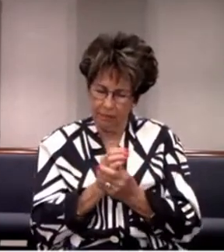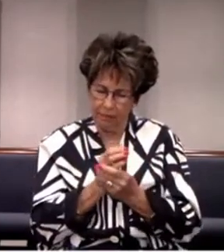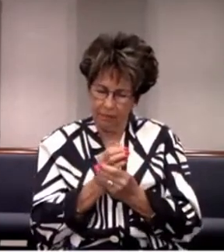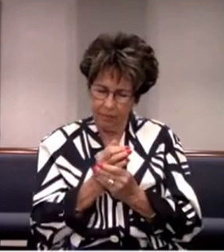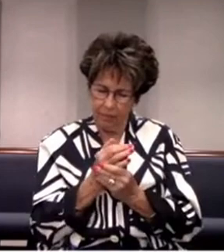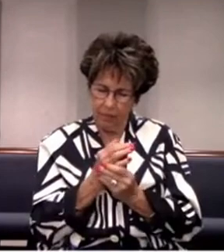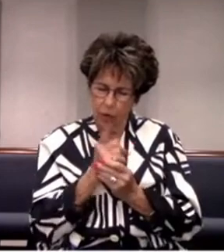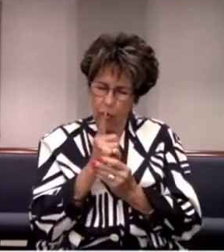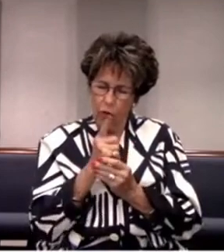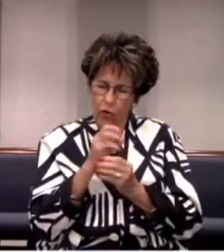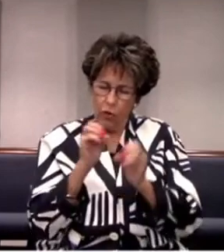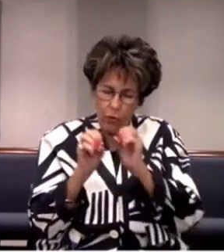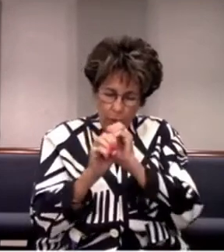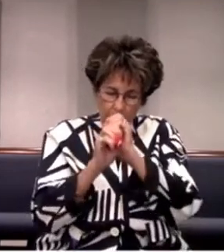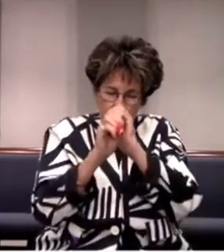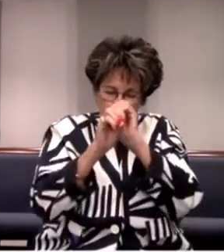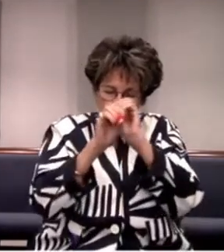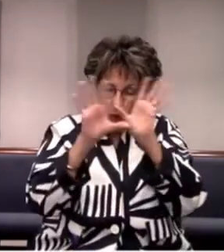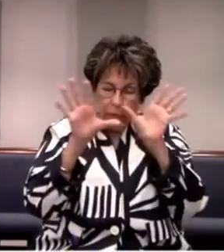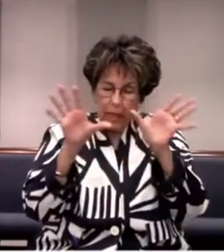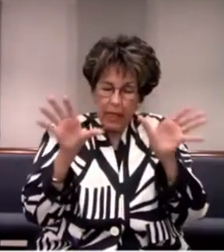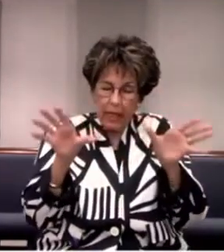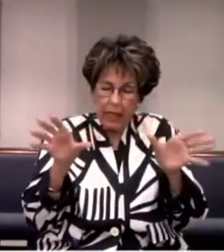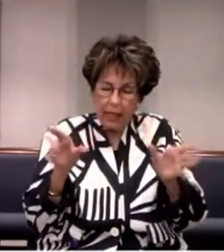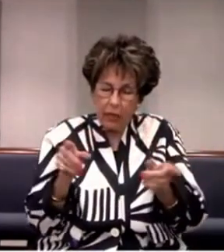you illumine the scriptures to us.